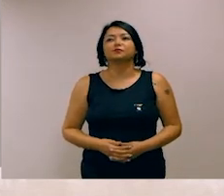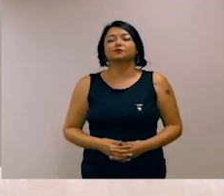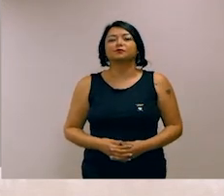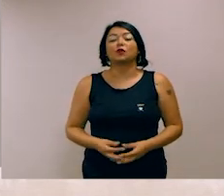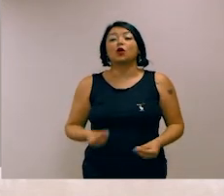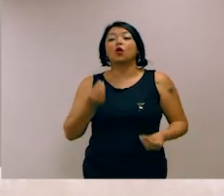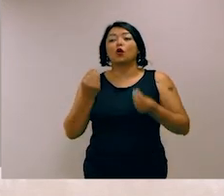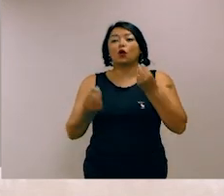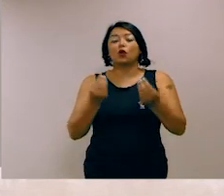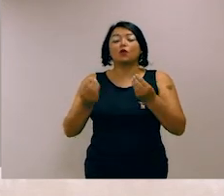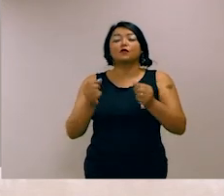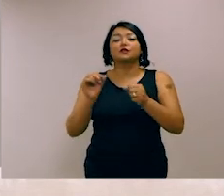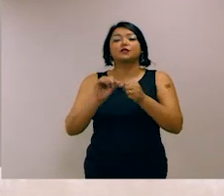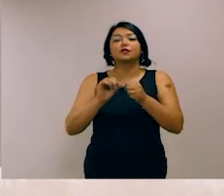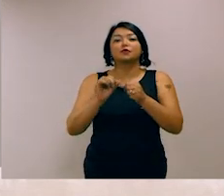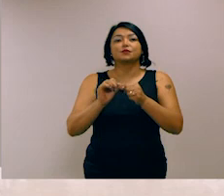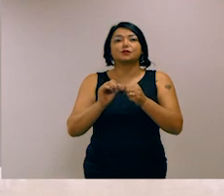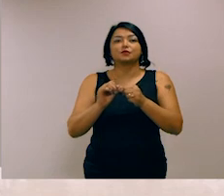newer strategies.